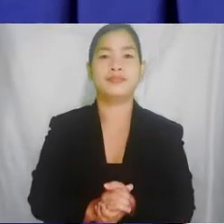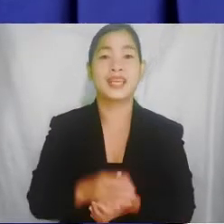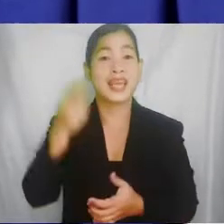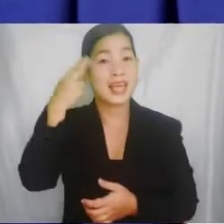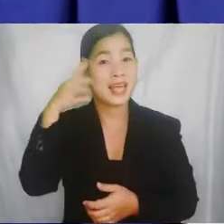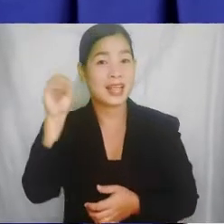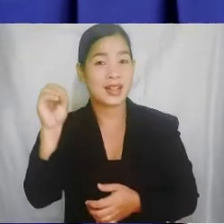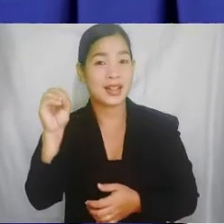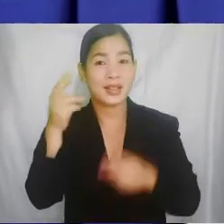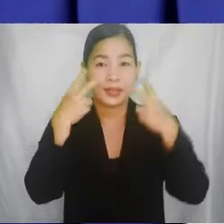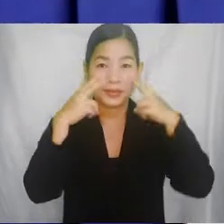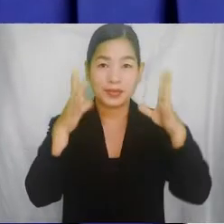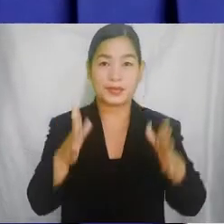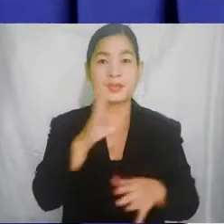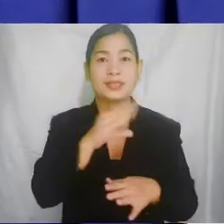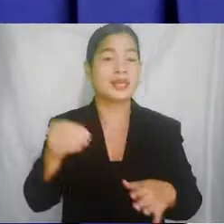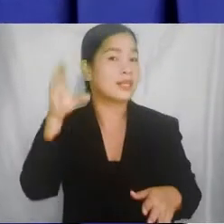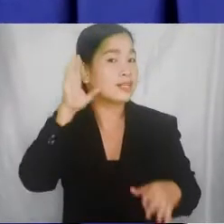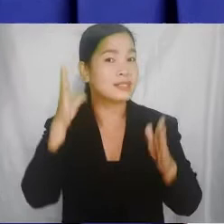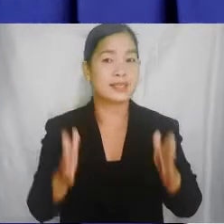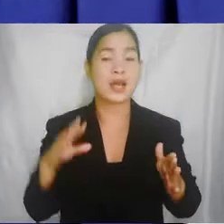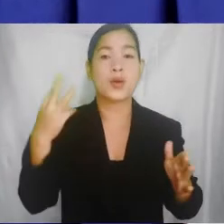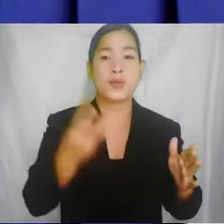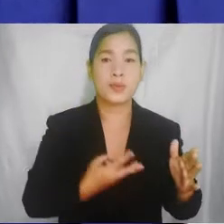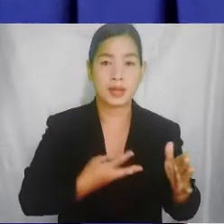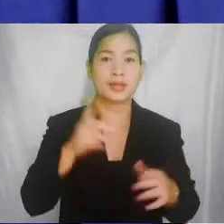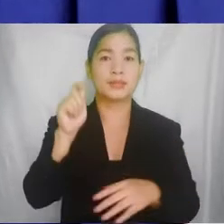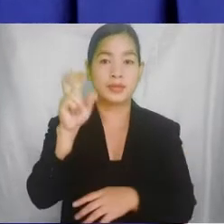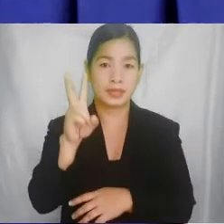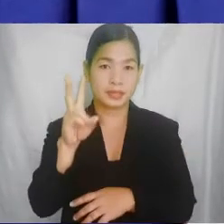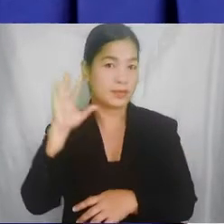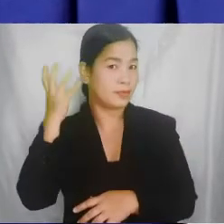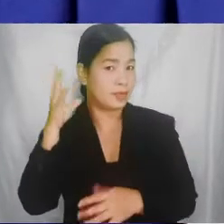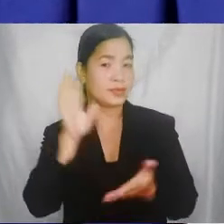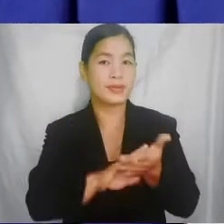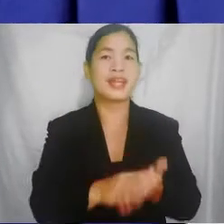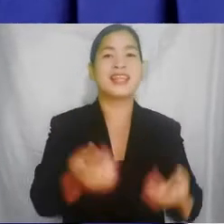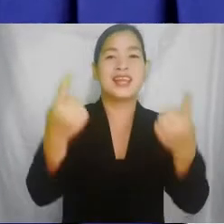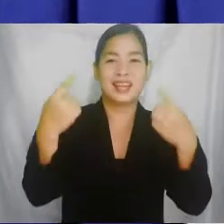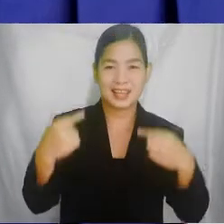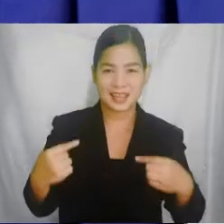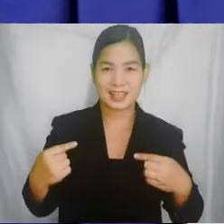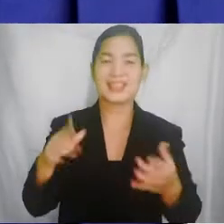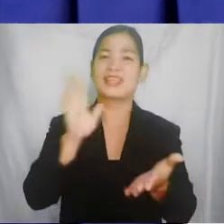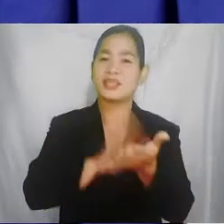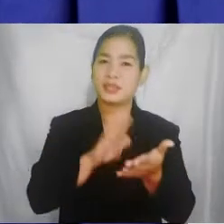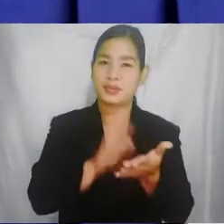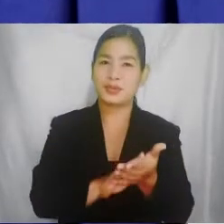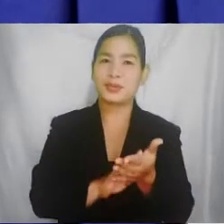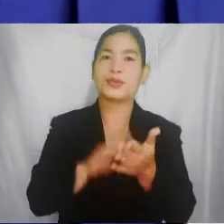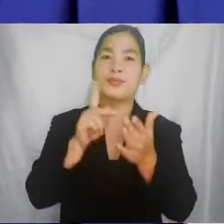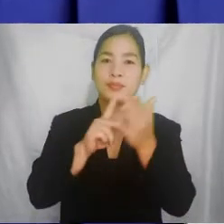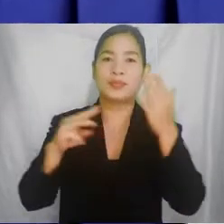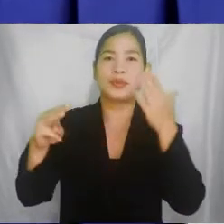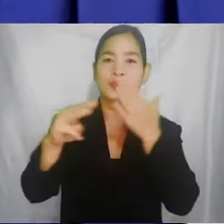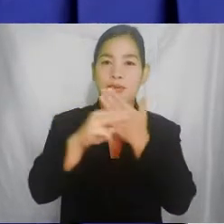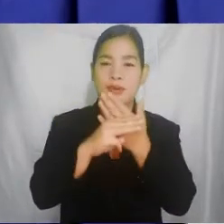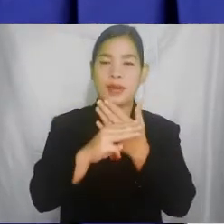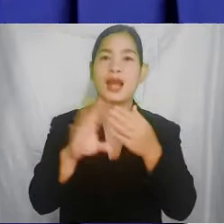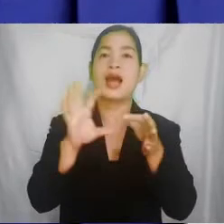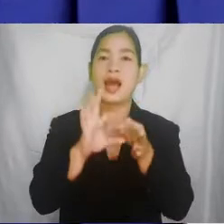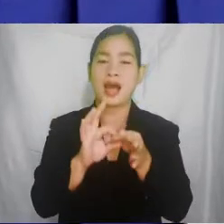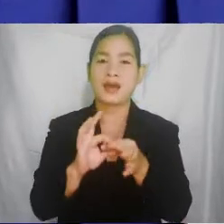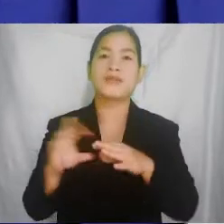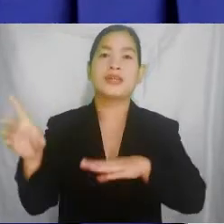Hello there, viewers and listeners. Welcome to our Teleradyo Eskwela Tara Na, the School on the Air program of